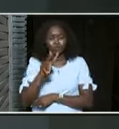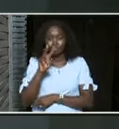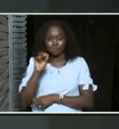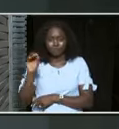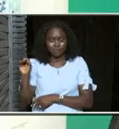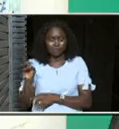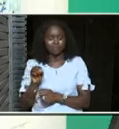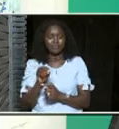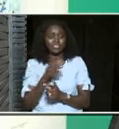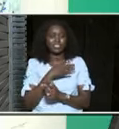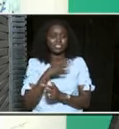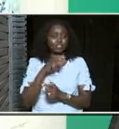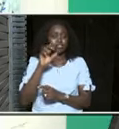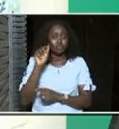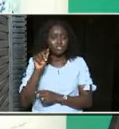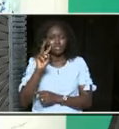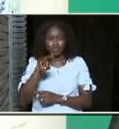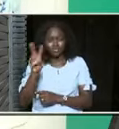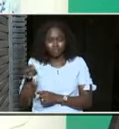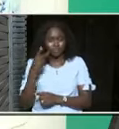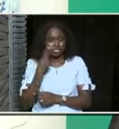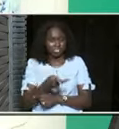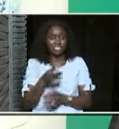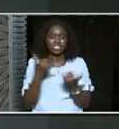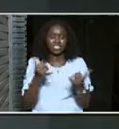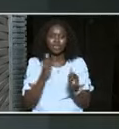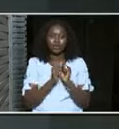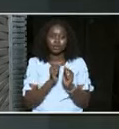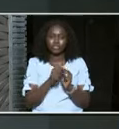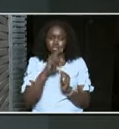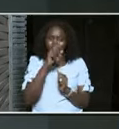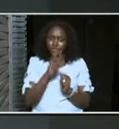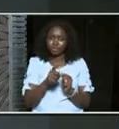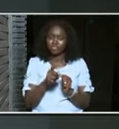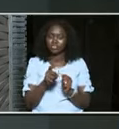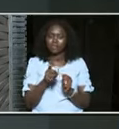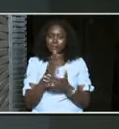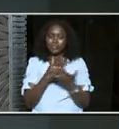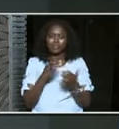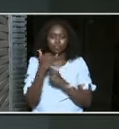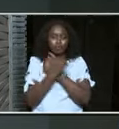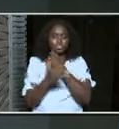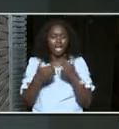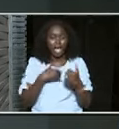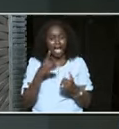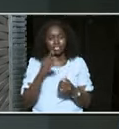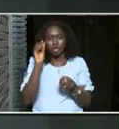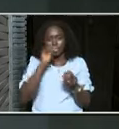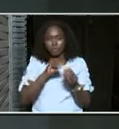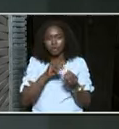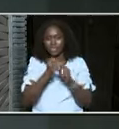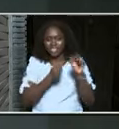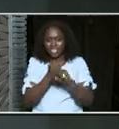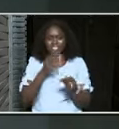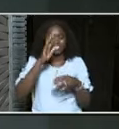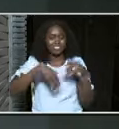2022 now, you can see which part of the country had more years than the other.